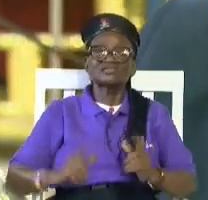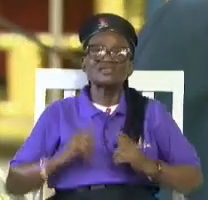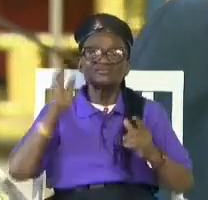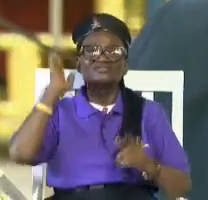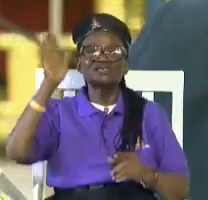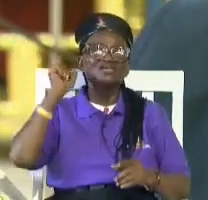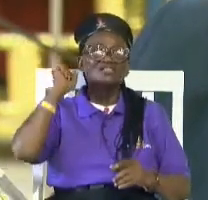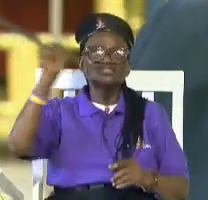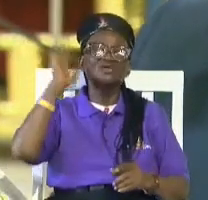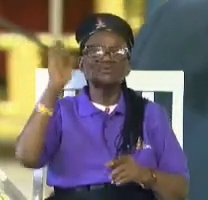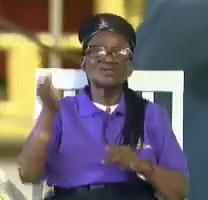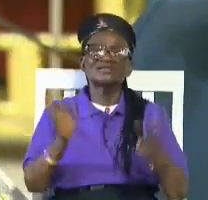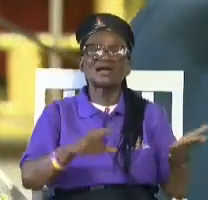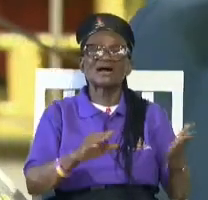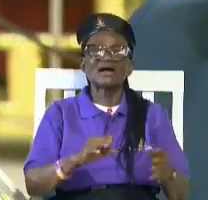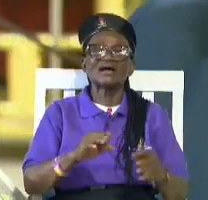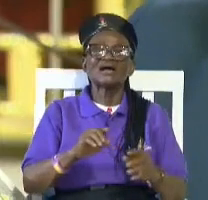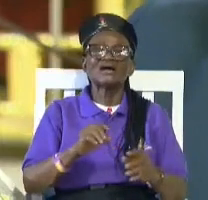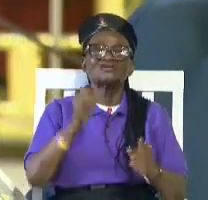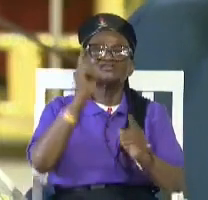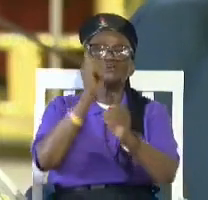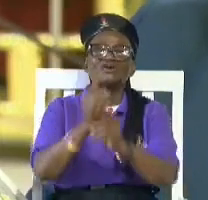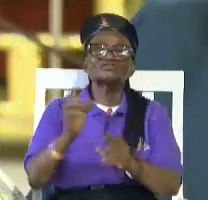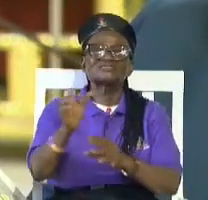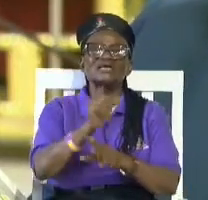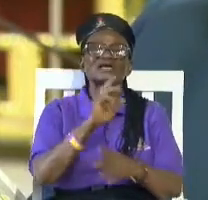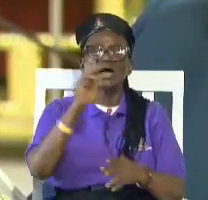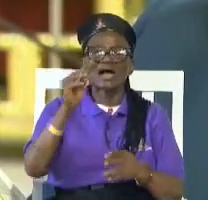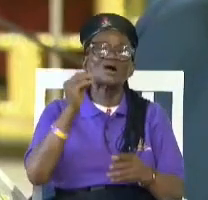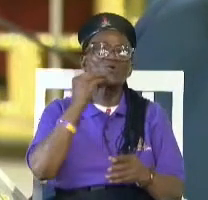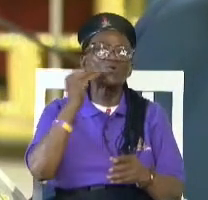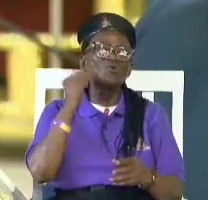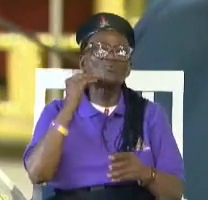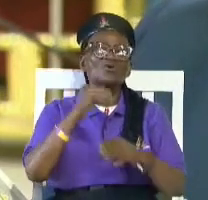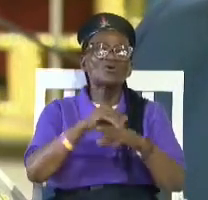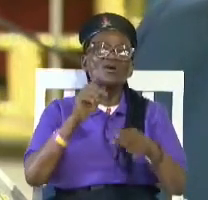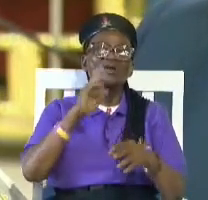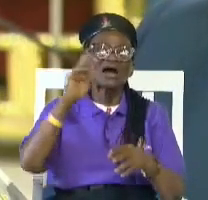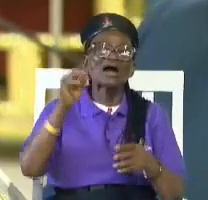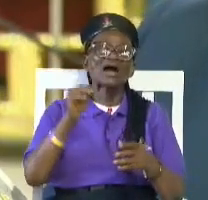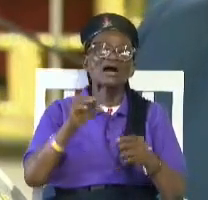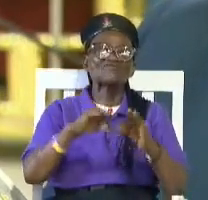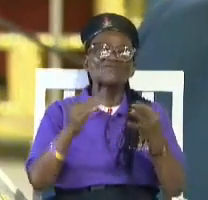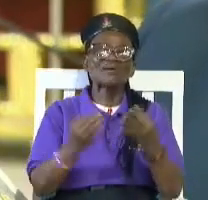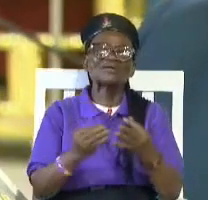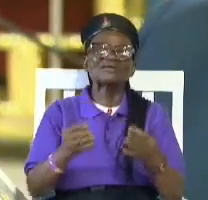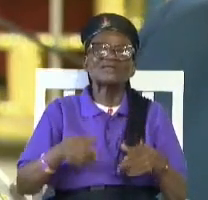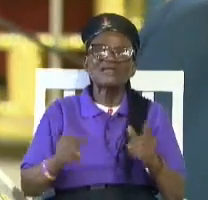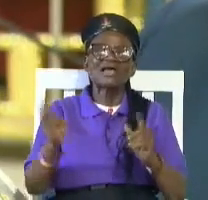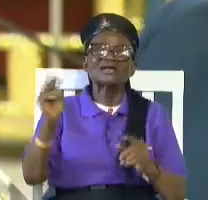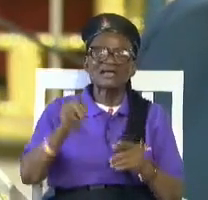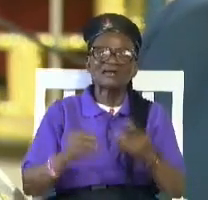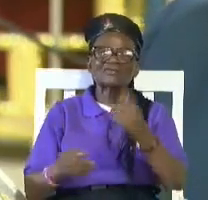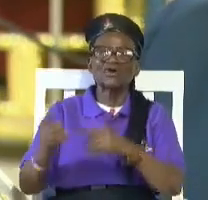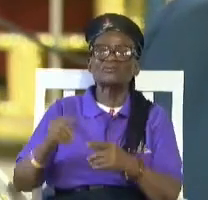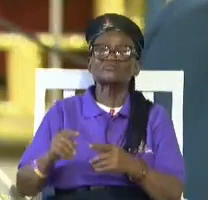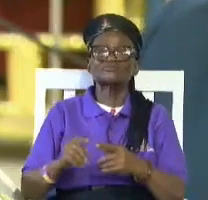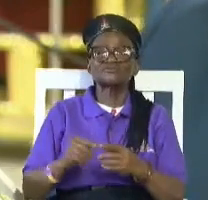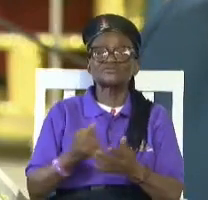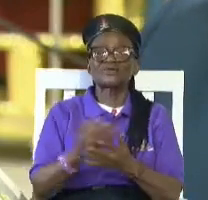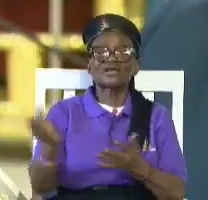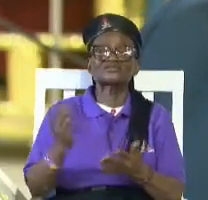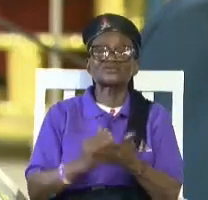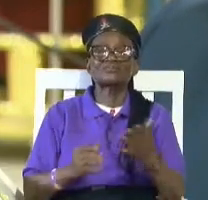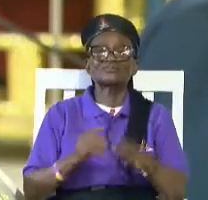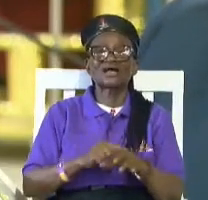to die. Just take her home, call her family, let them come and spend some time with her,